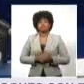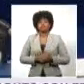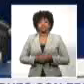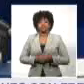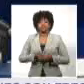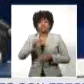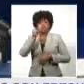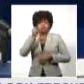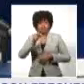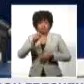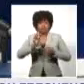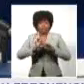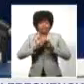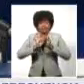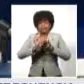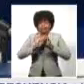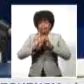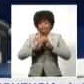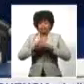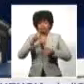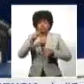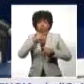3,052,370 confirmed cases,